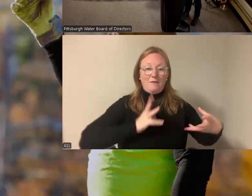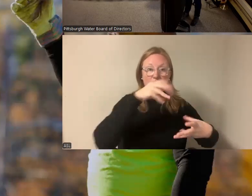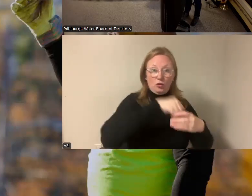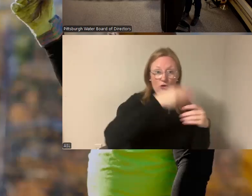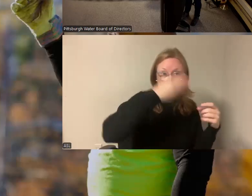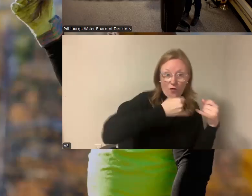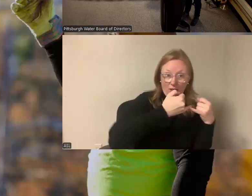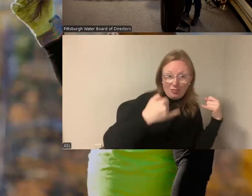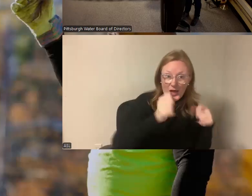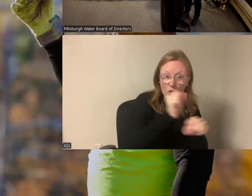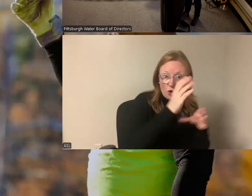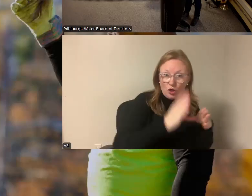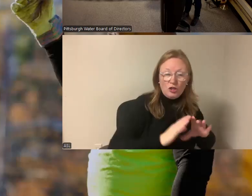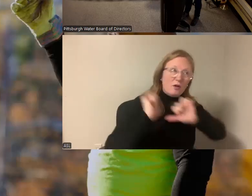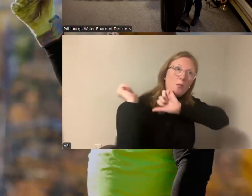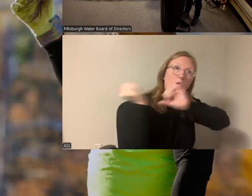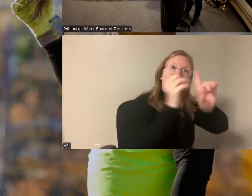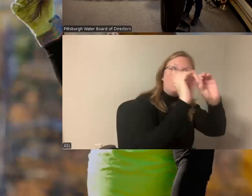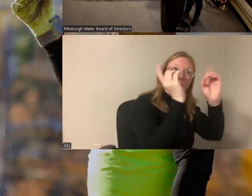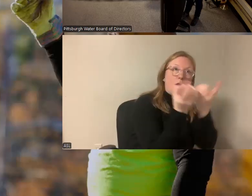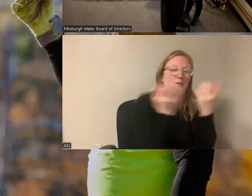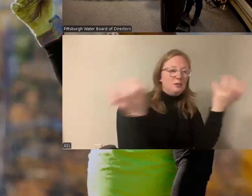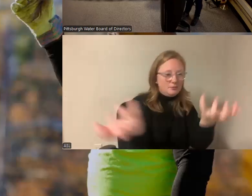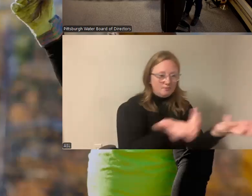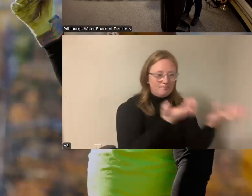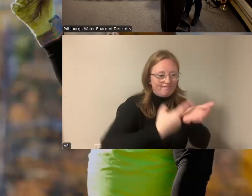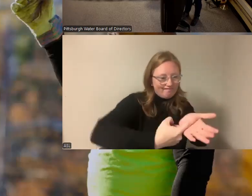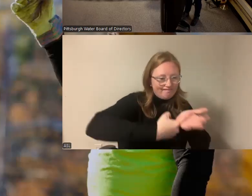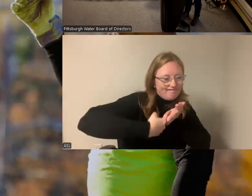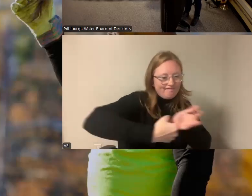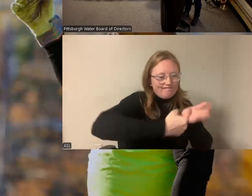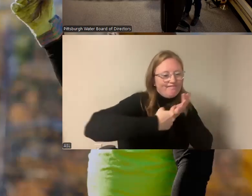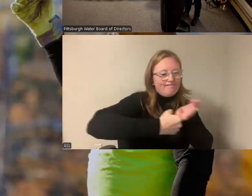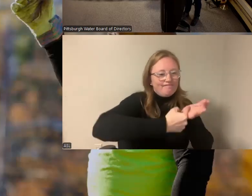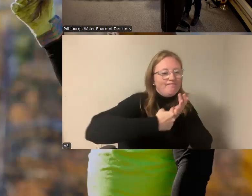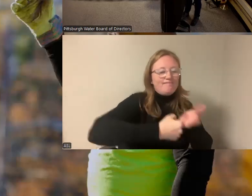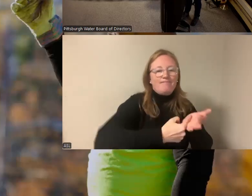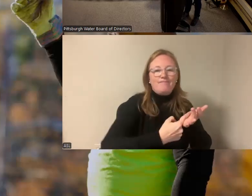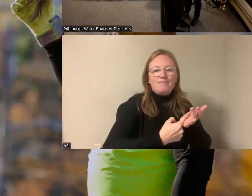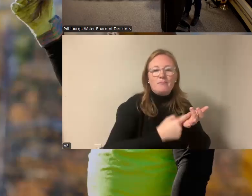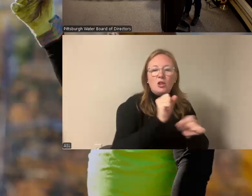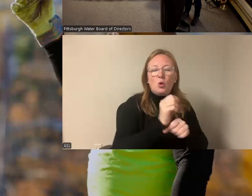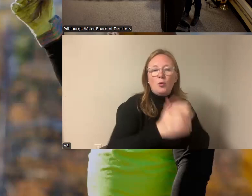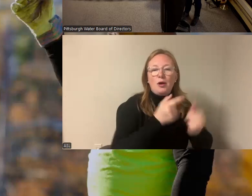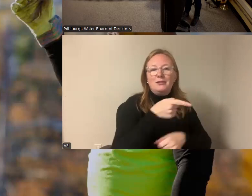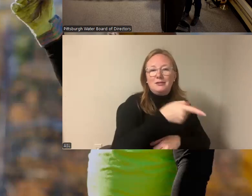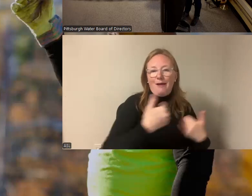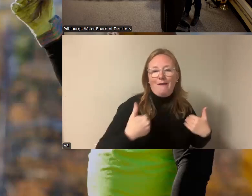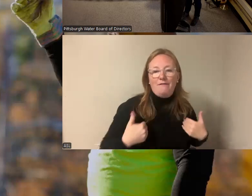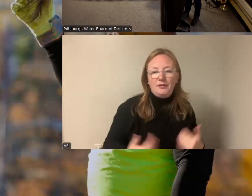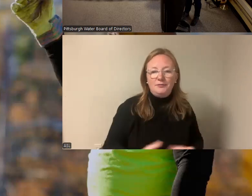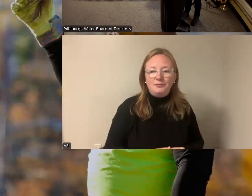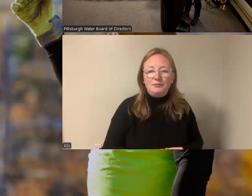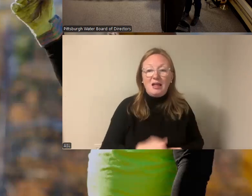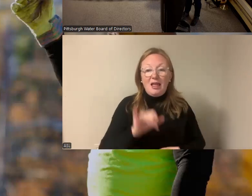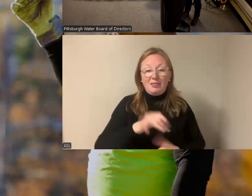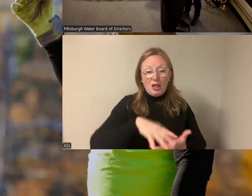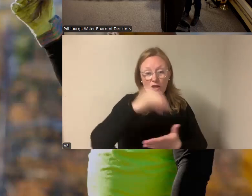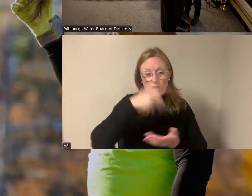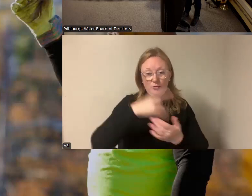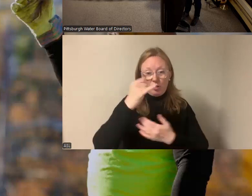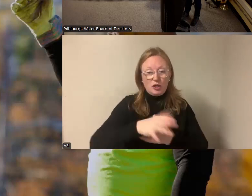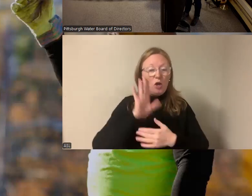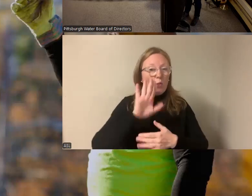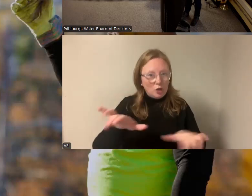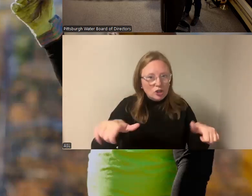frontline workers from all departments, to help discuss our valves and the work processes that surround them. The valve learning project will challenge